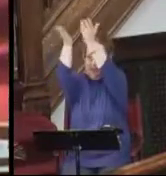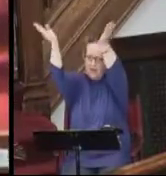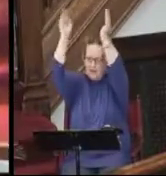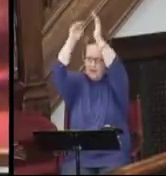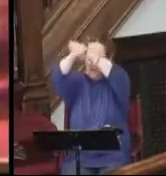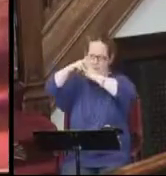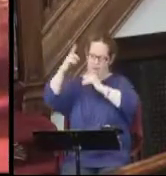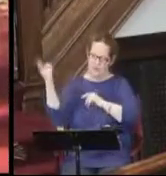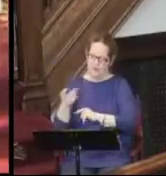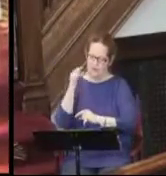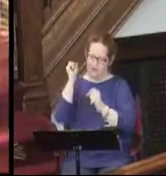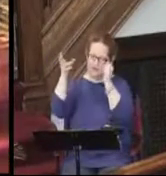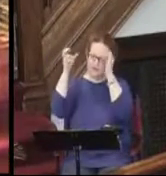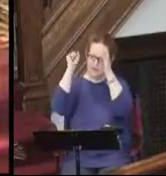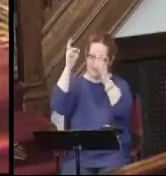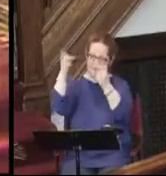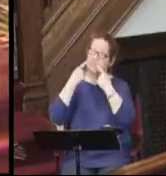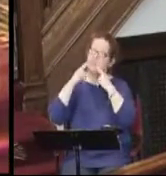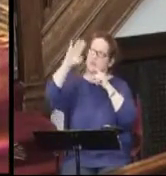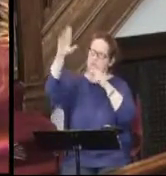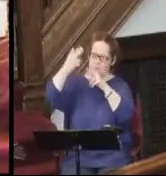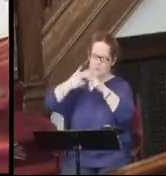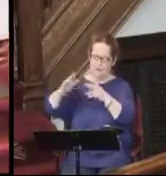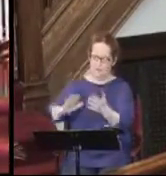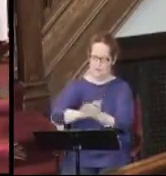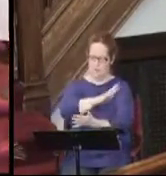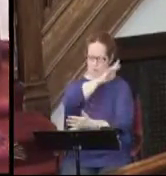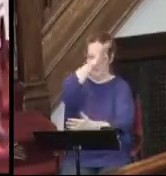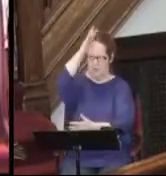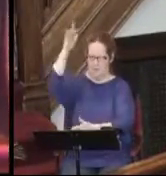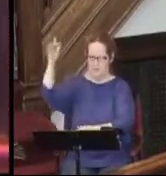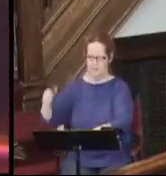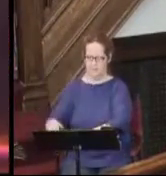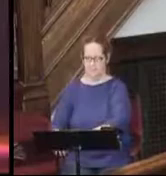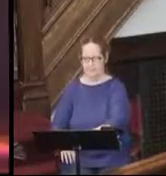who forever sing to proclaim the glory of your name.